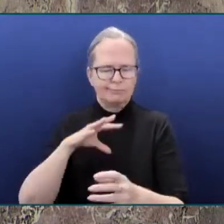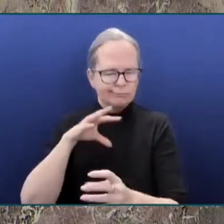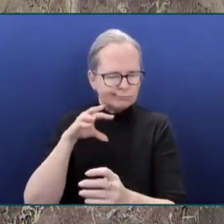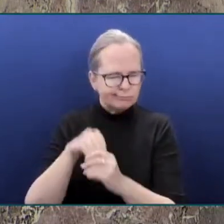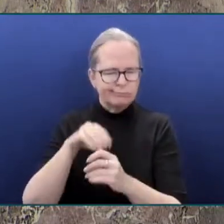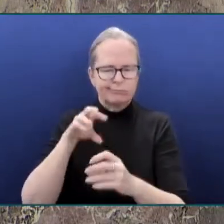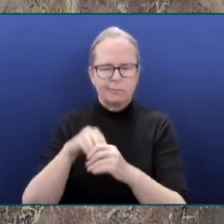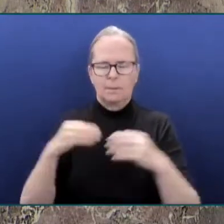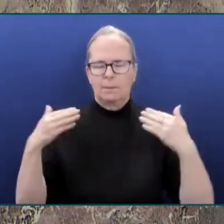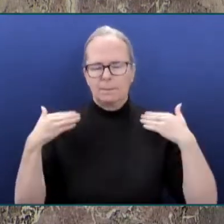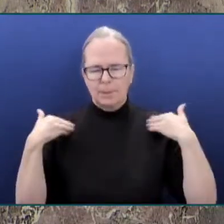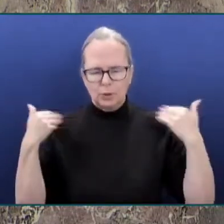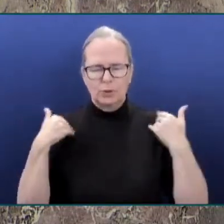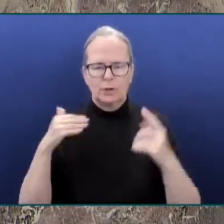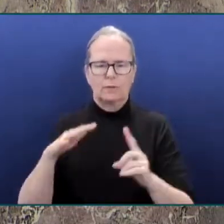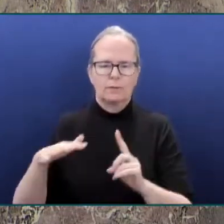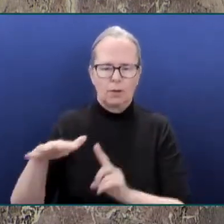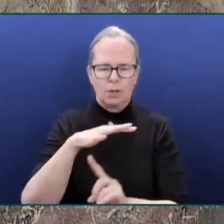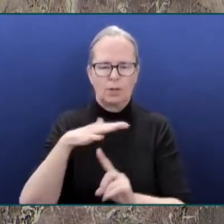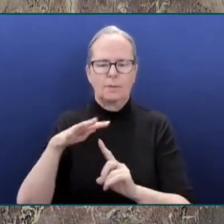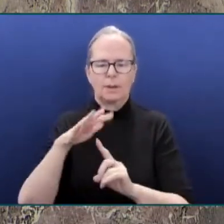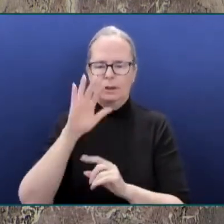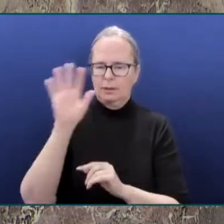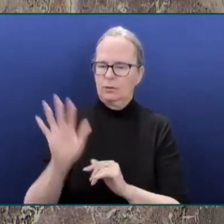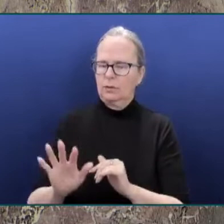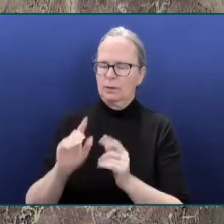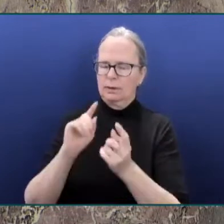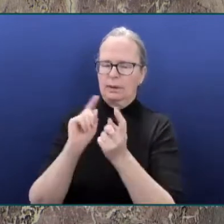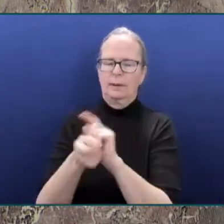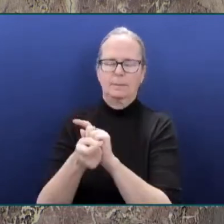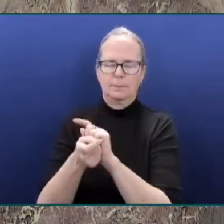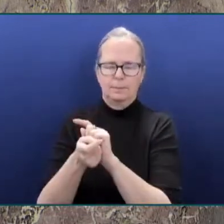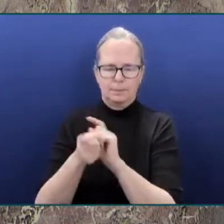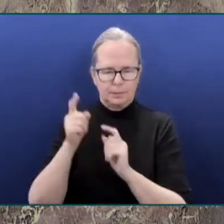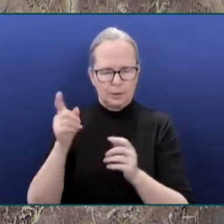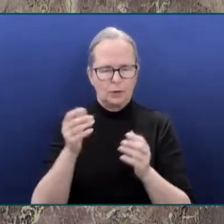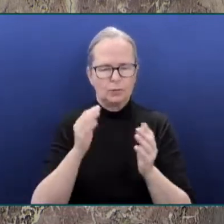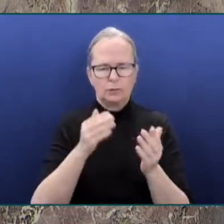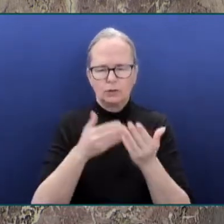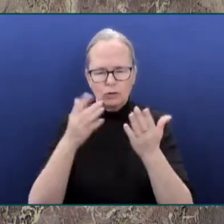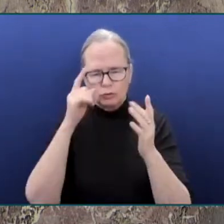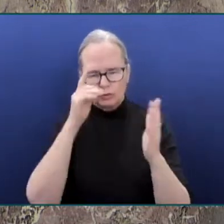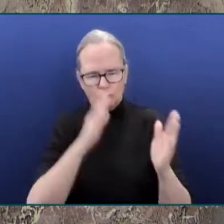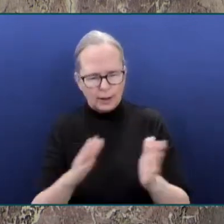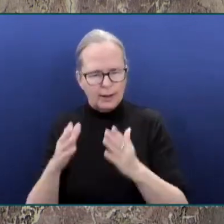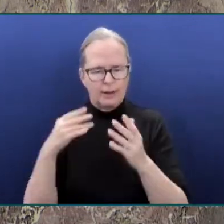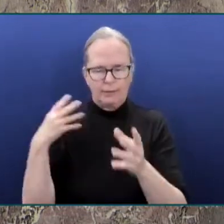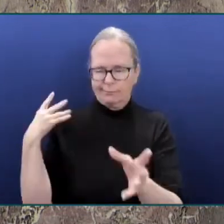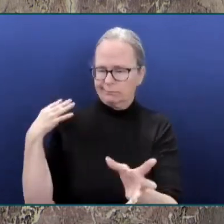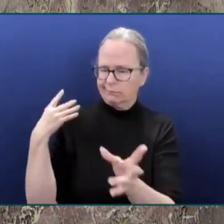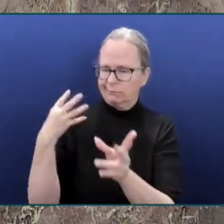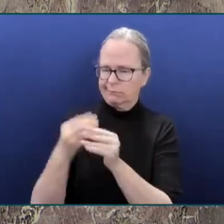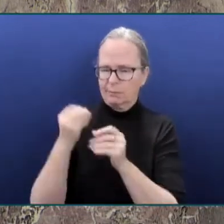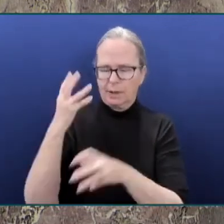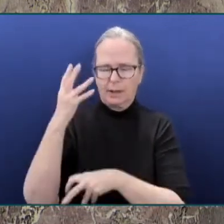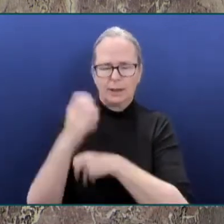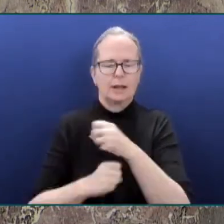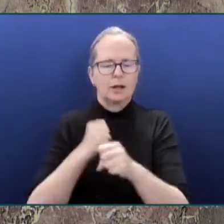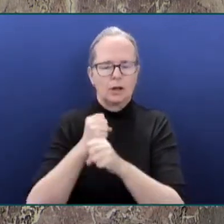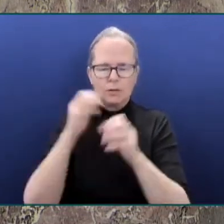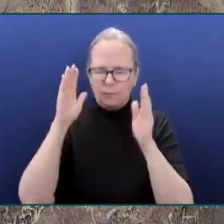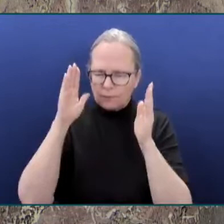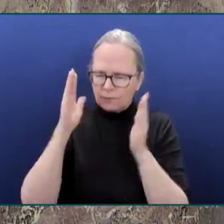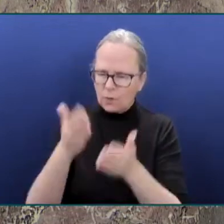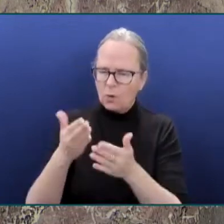his entire 32 years of public service in waste prevention and recycling. Bob's work has helped